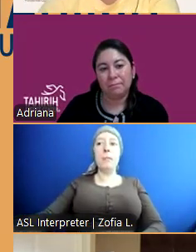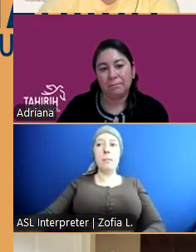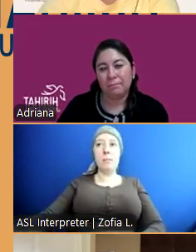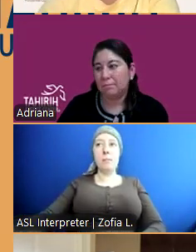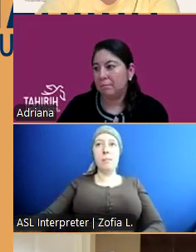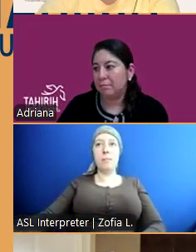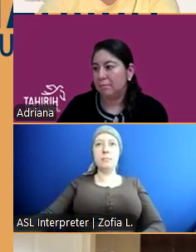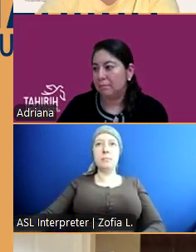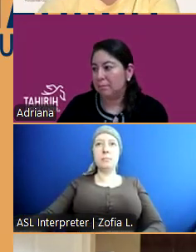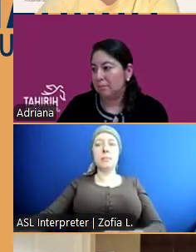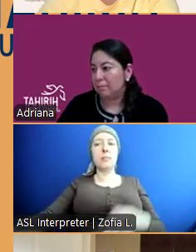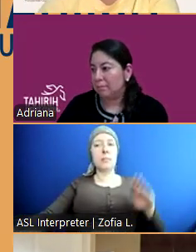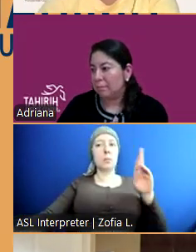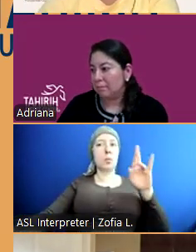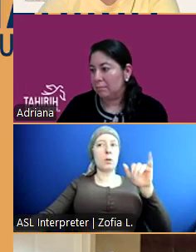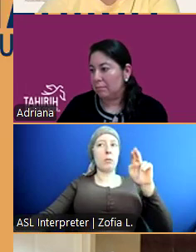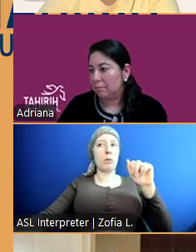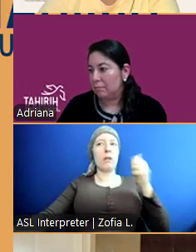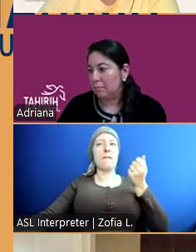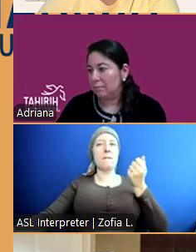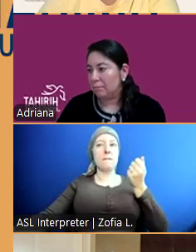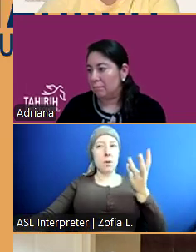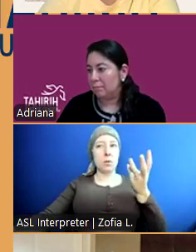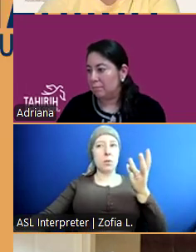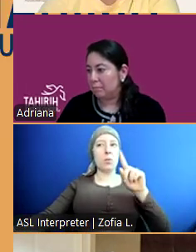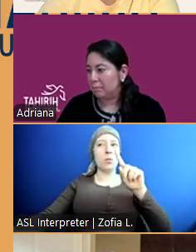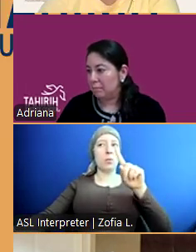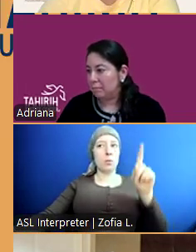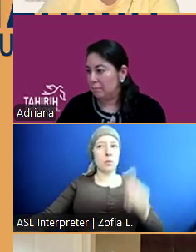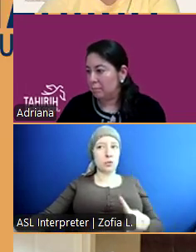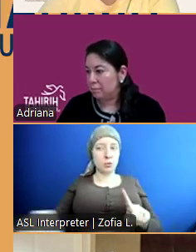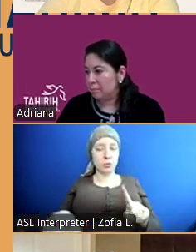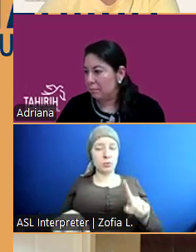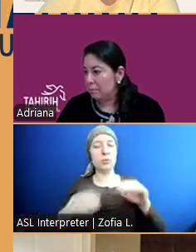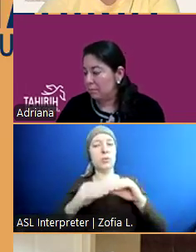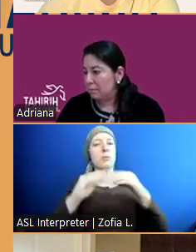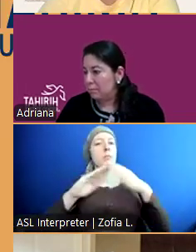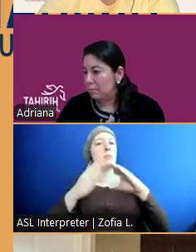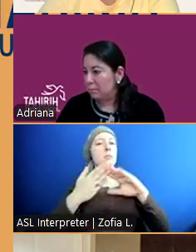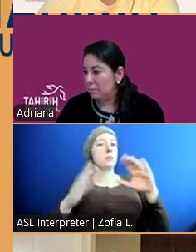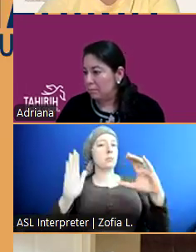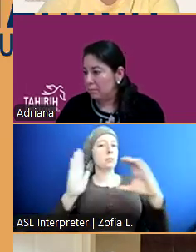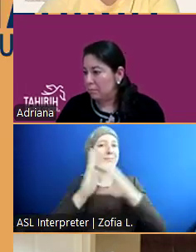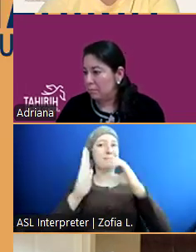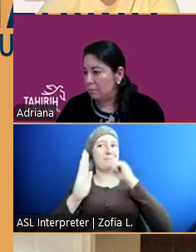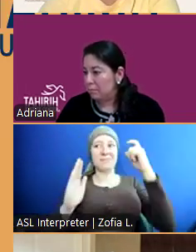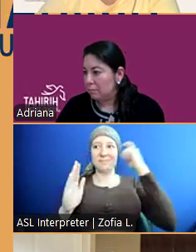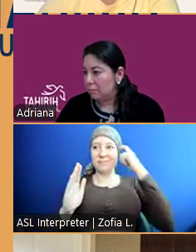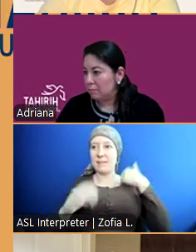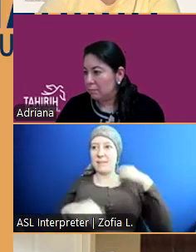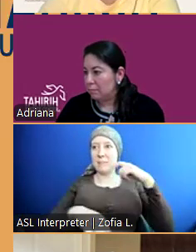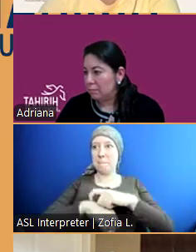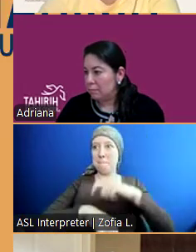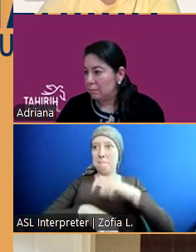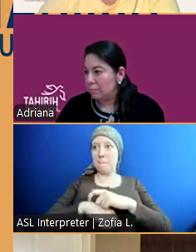There were a few lingering questions in the chat and in the Q&A section. I don't know if we have time now